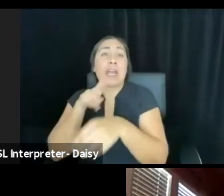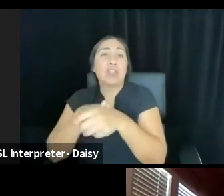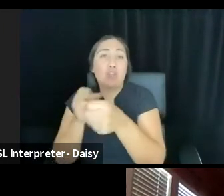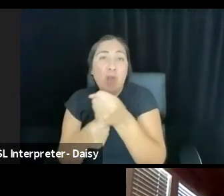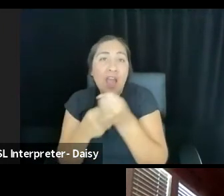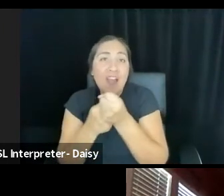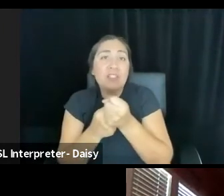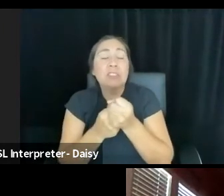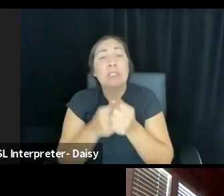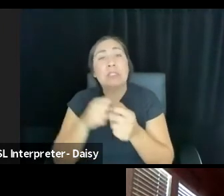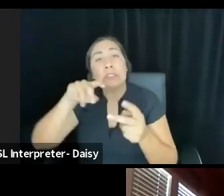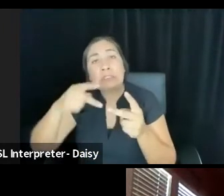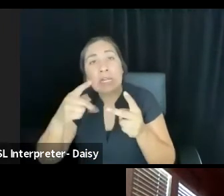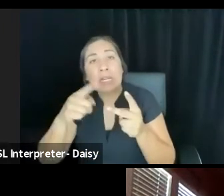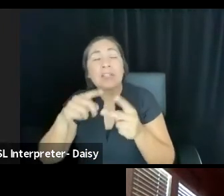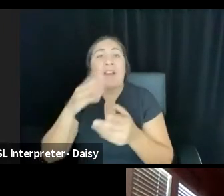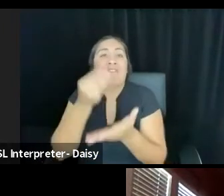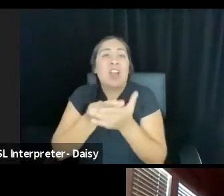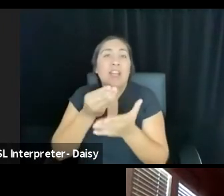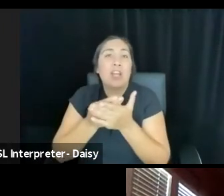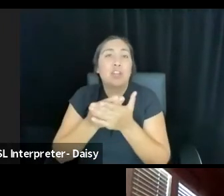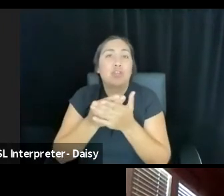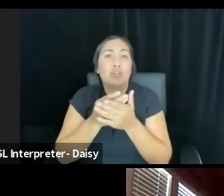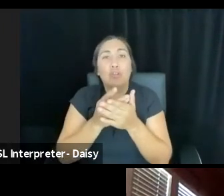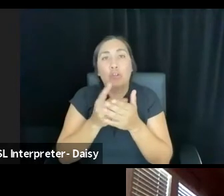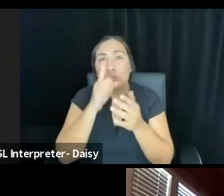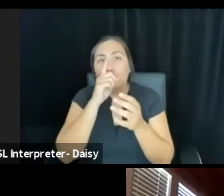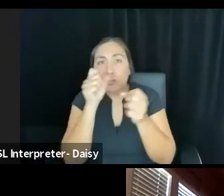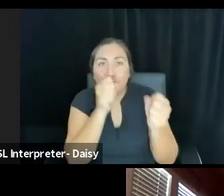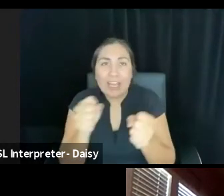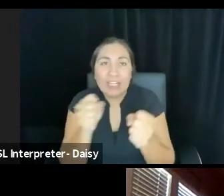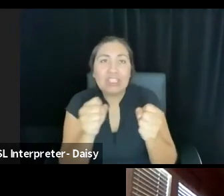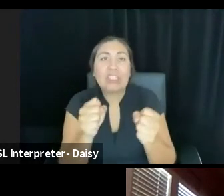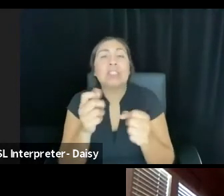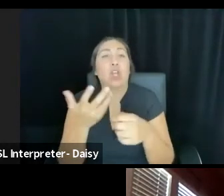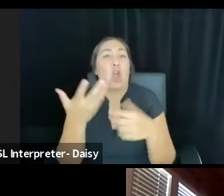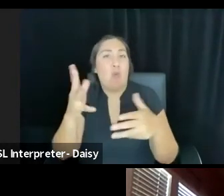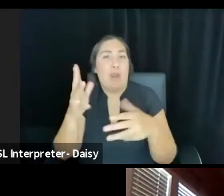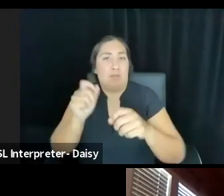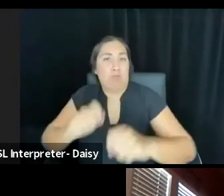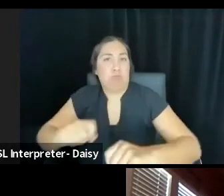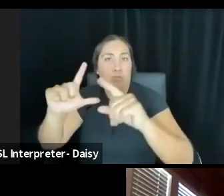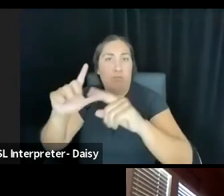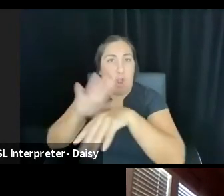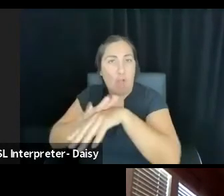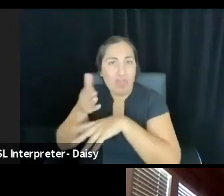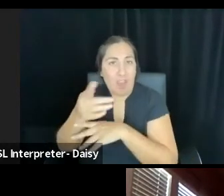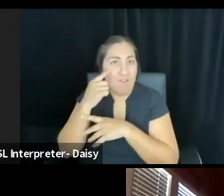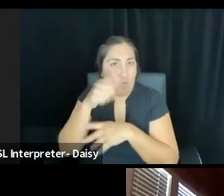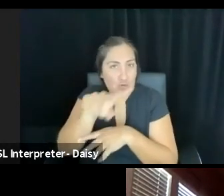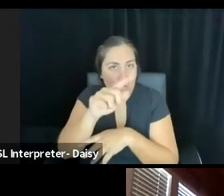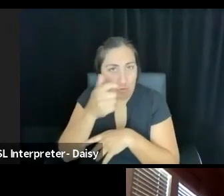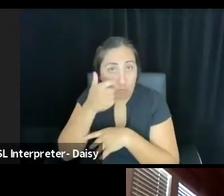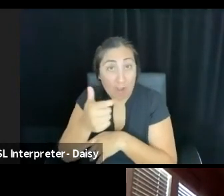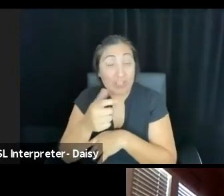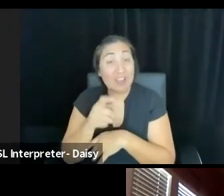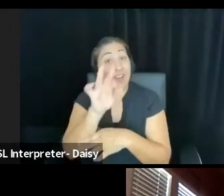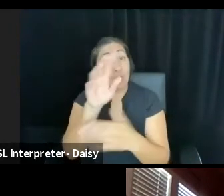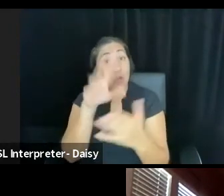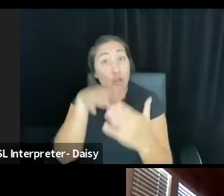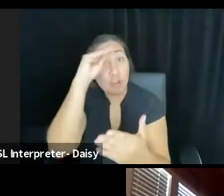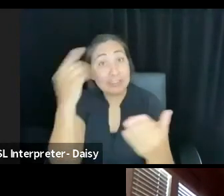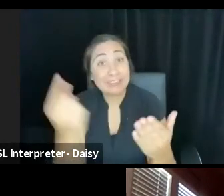financial strategies for individual artists, those are already there. So if you learned something today, please spread the word and please